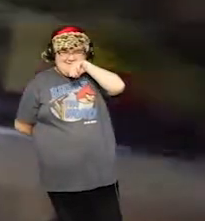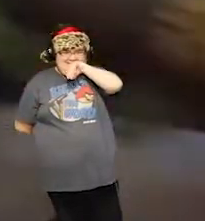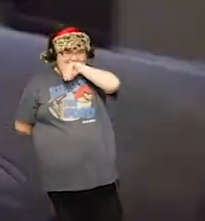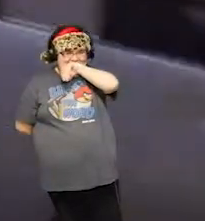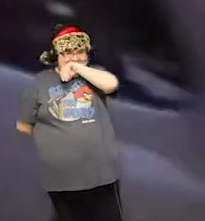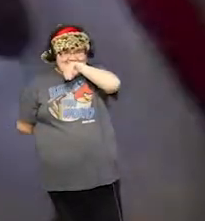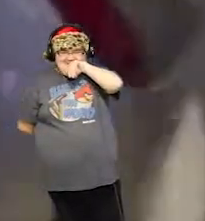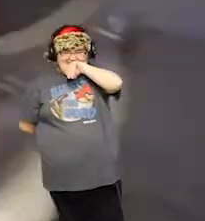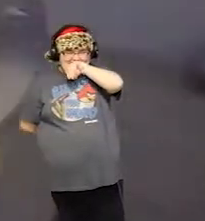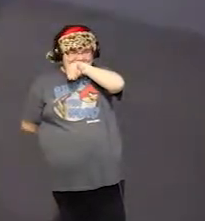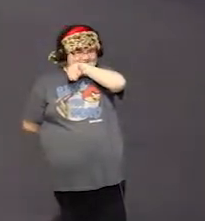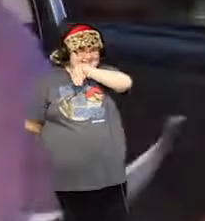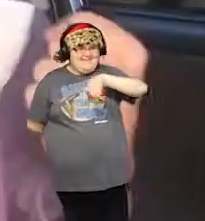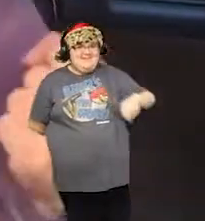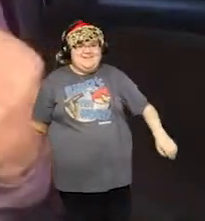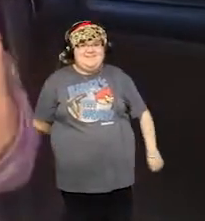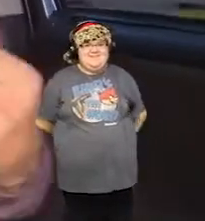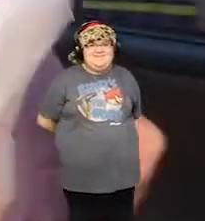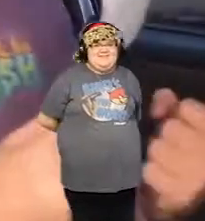Keep going! We finished!